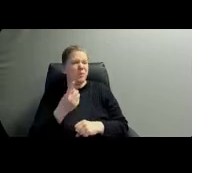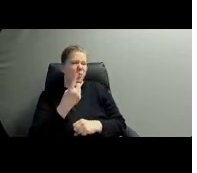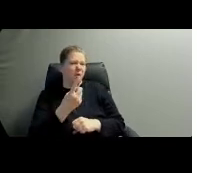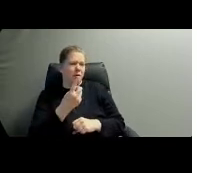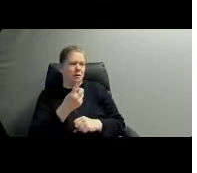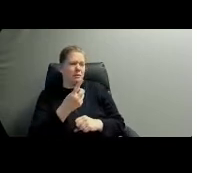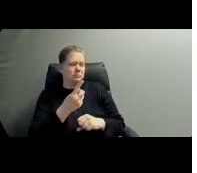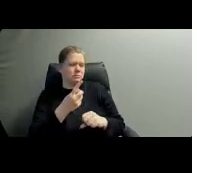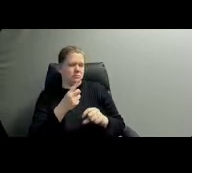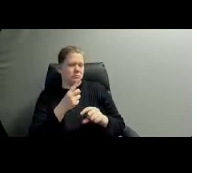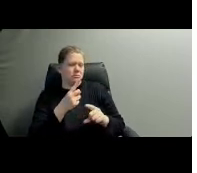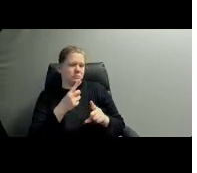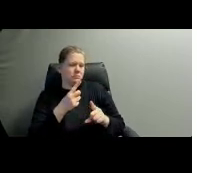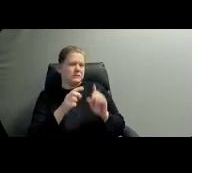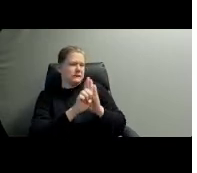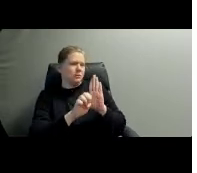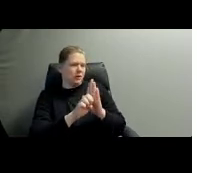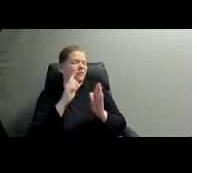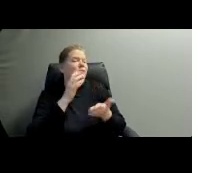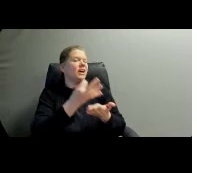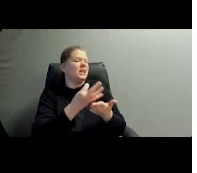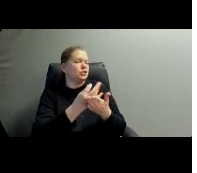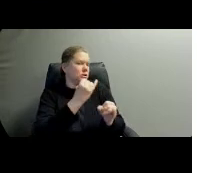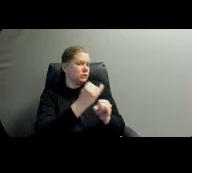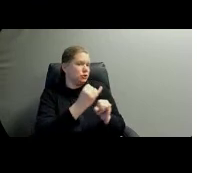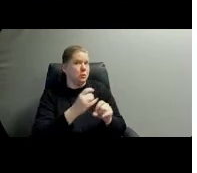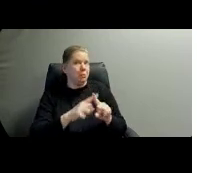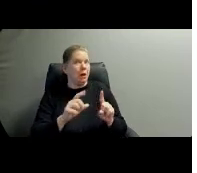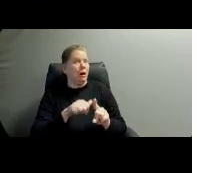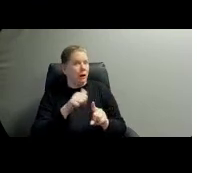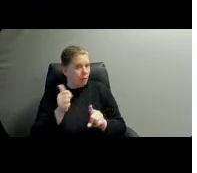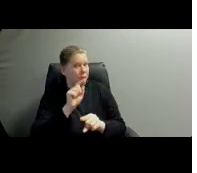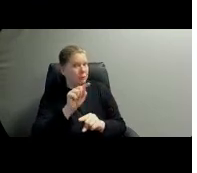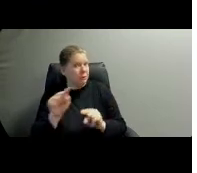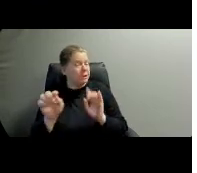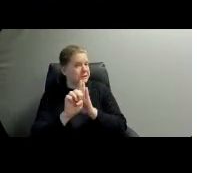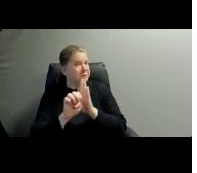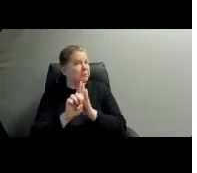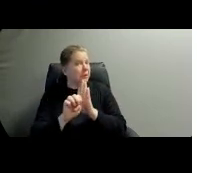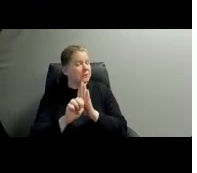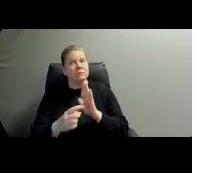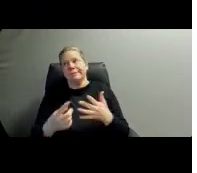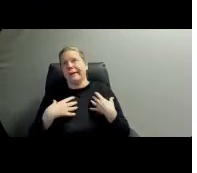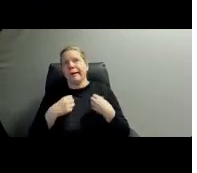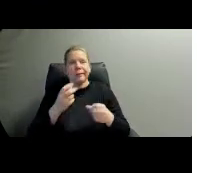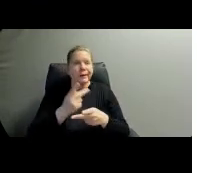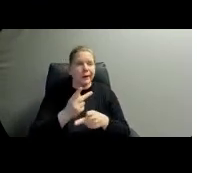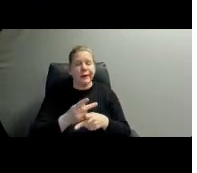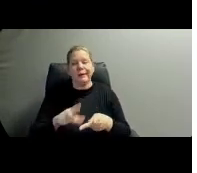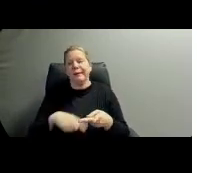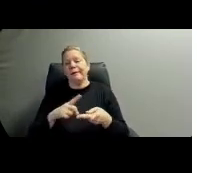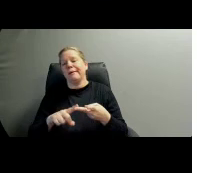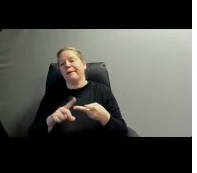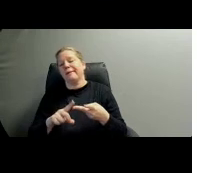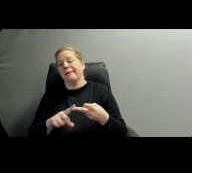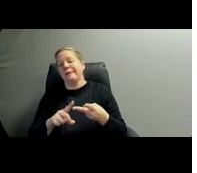case study for financial institutes. There are many other case studies which focus on healthcare, on like how different